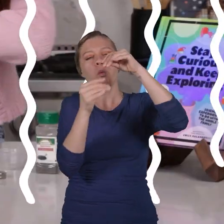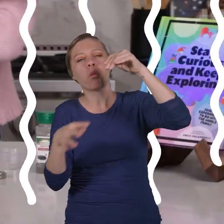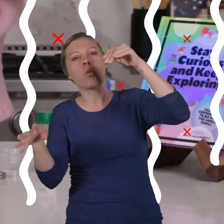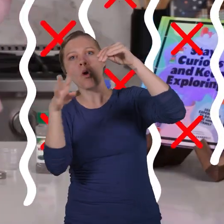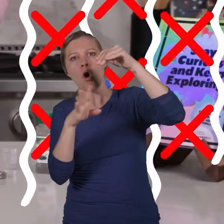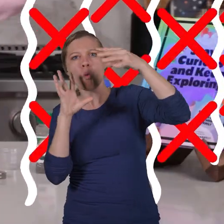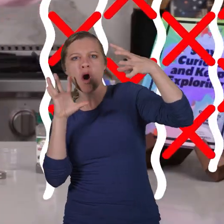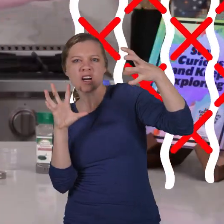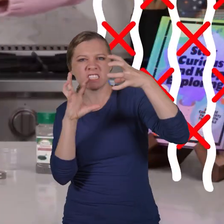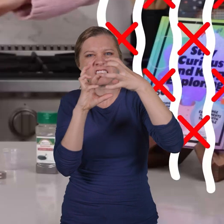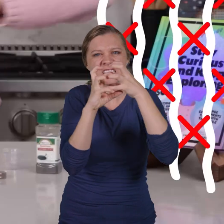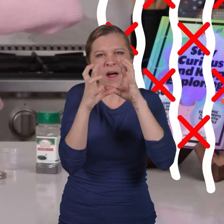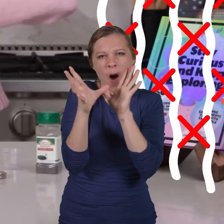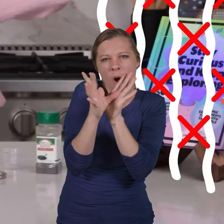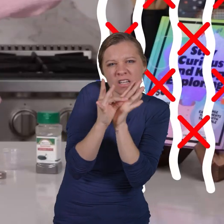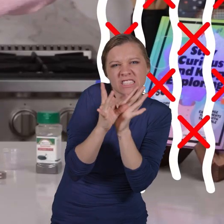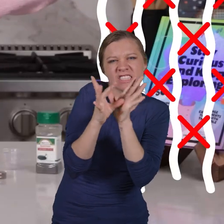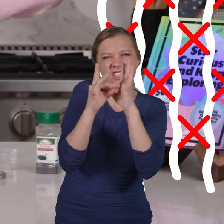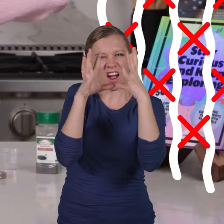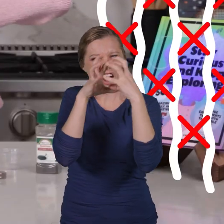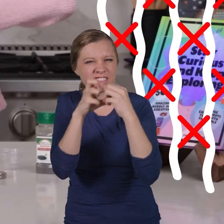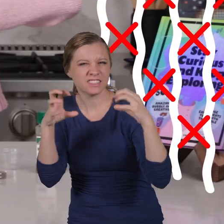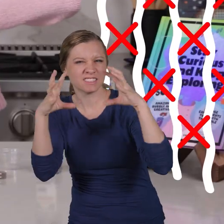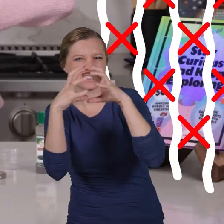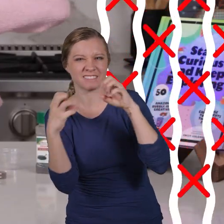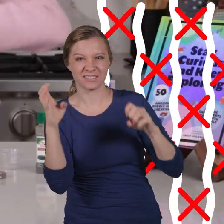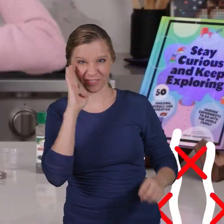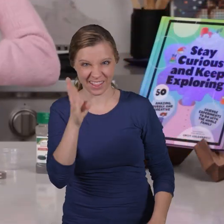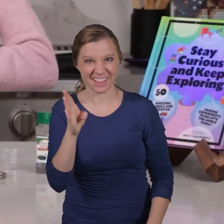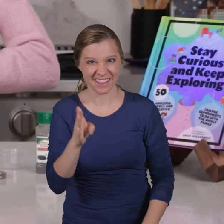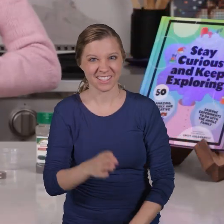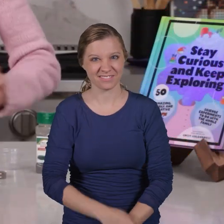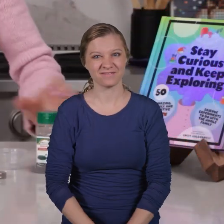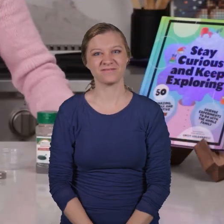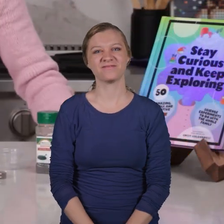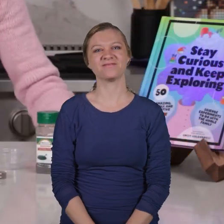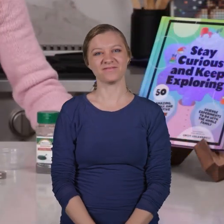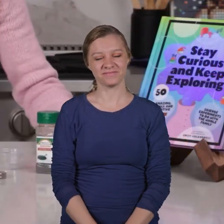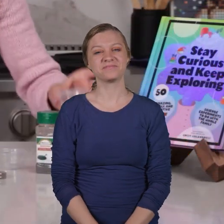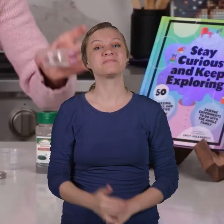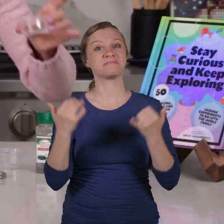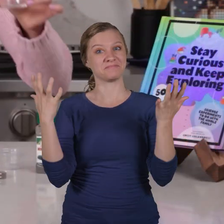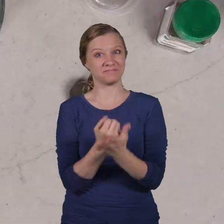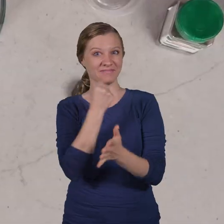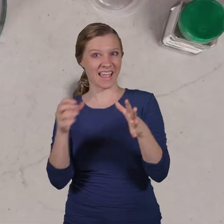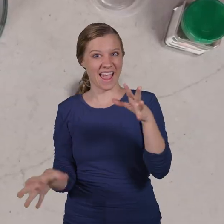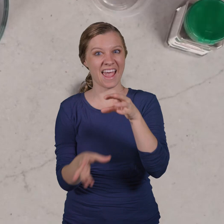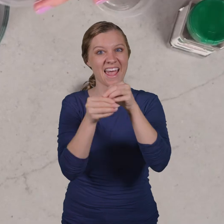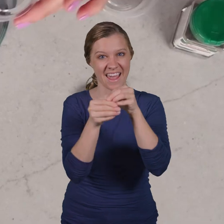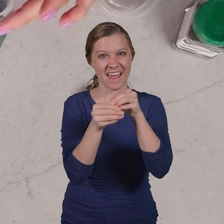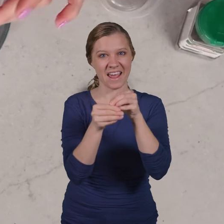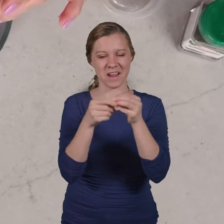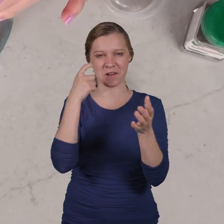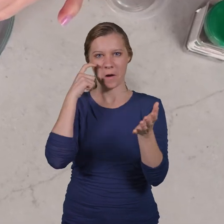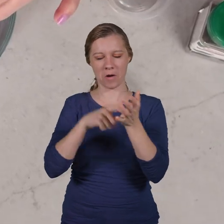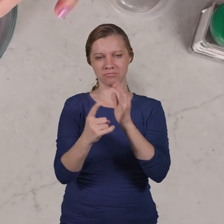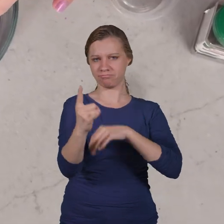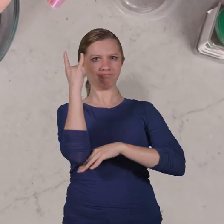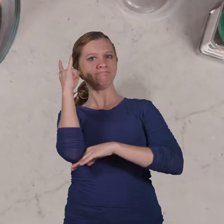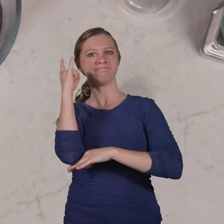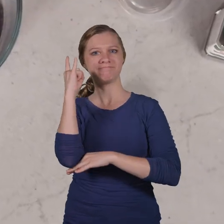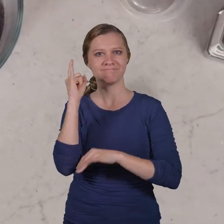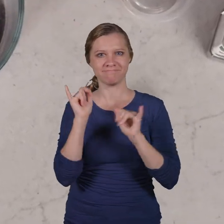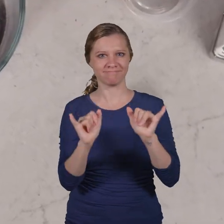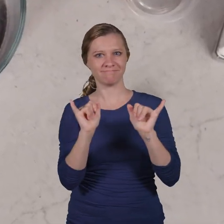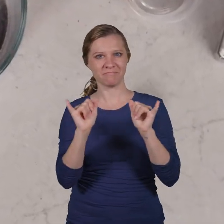less flowy and runny and more viscous and slimy. So we're gonna go ahead and add that in, and you'll notice